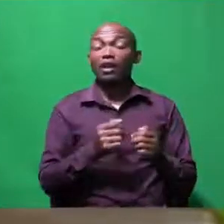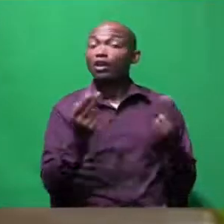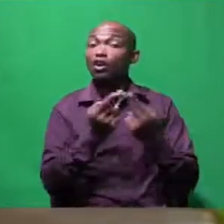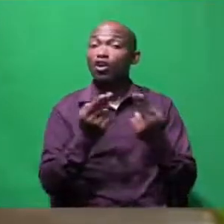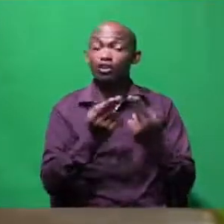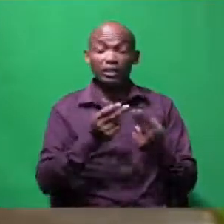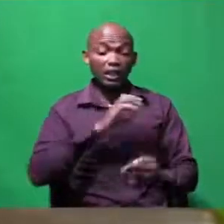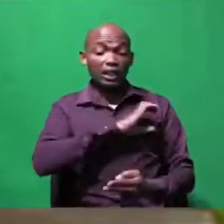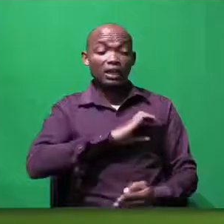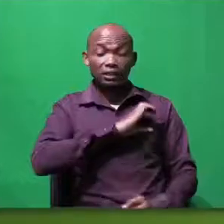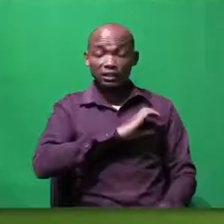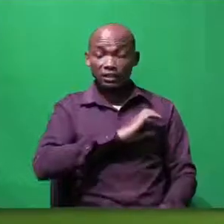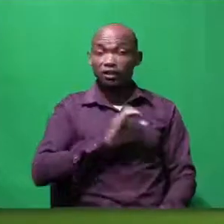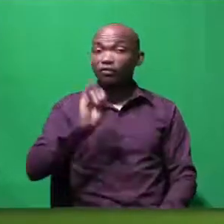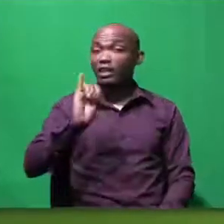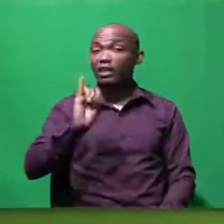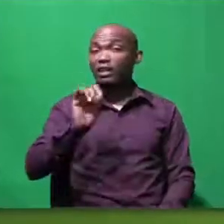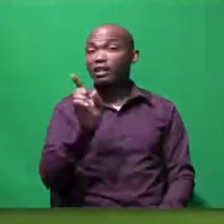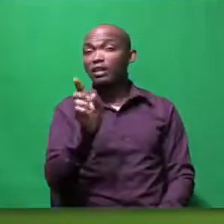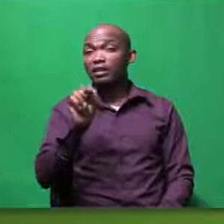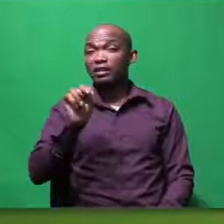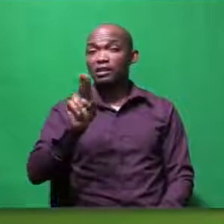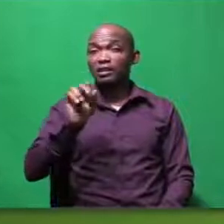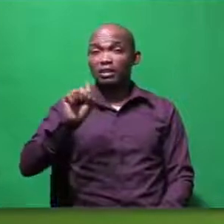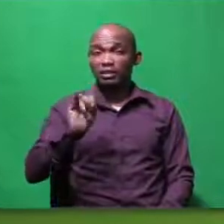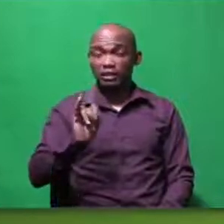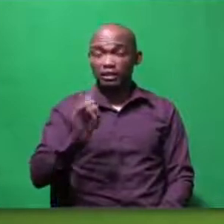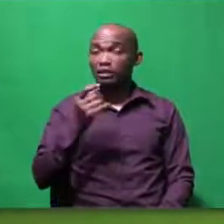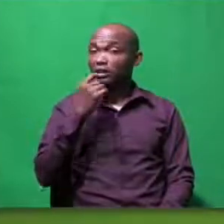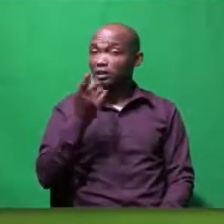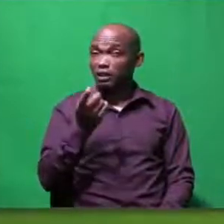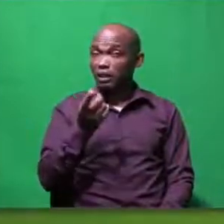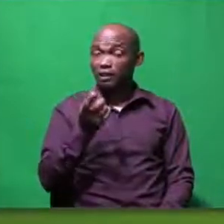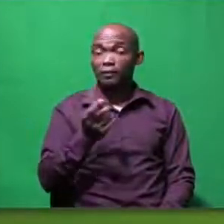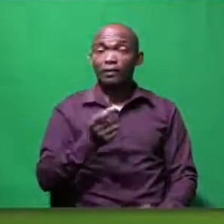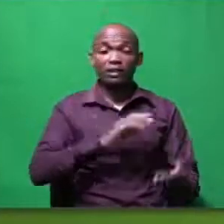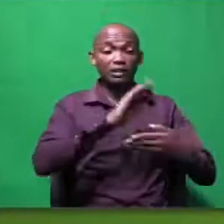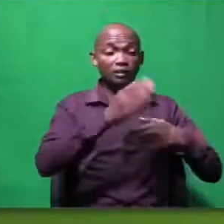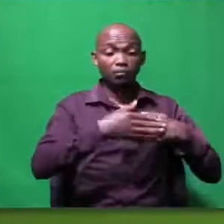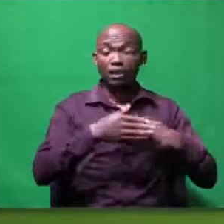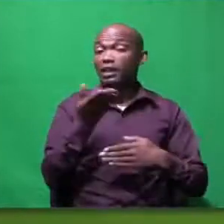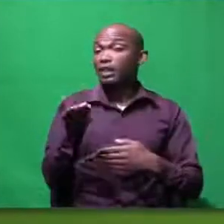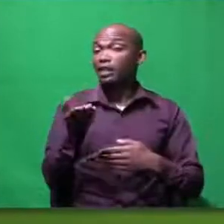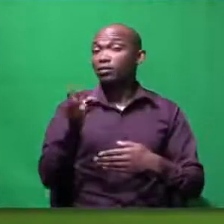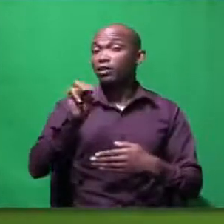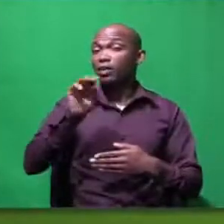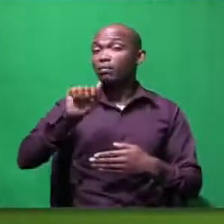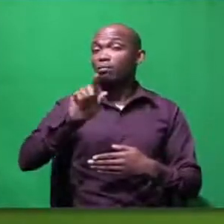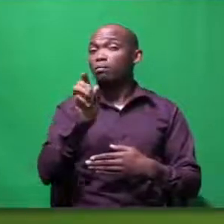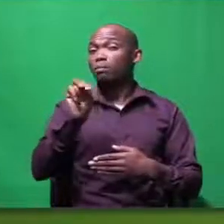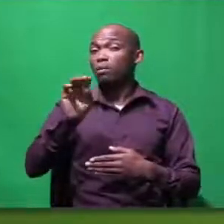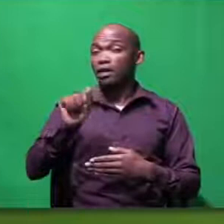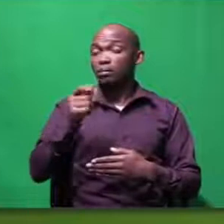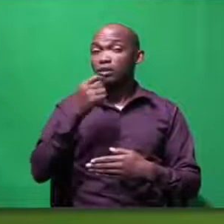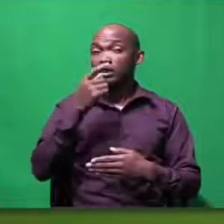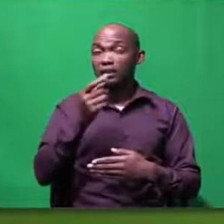Also, another characteristic here. So let us come back here to the magma. We can